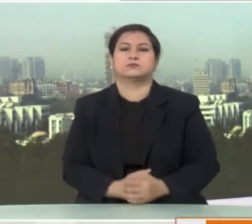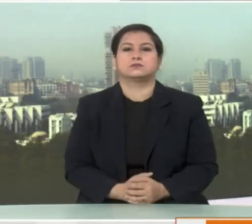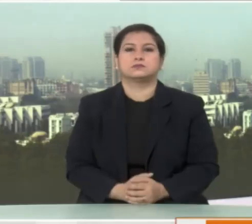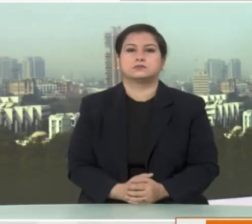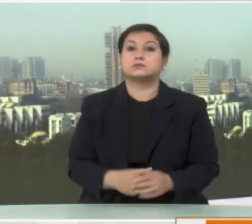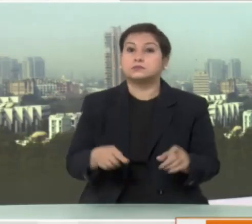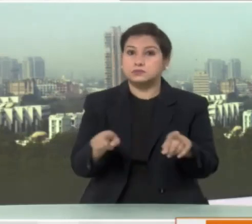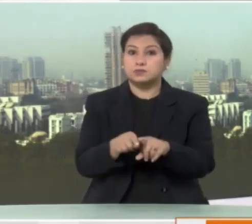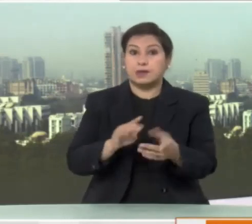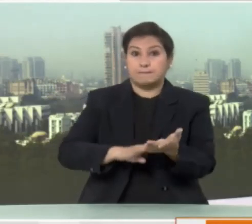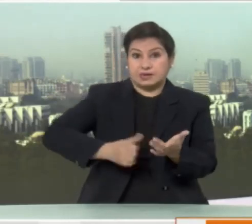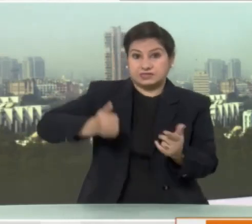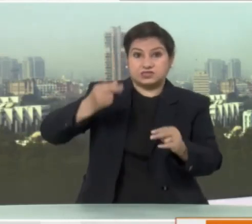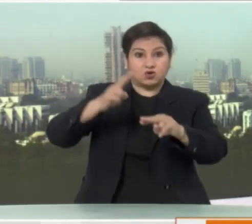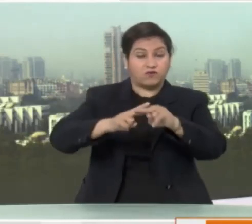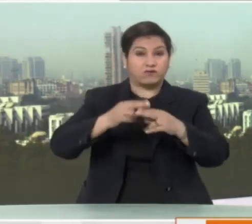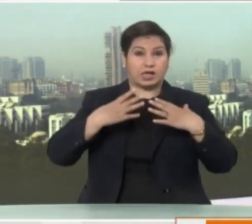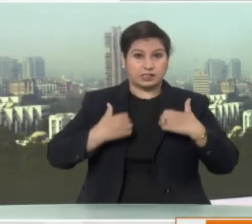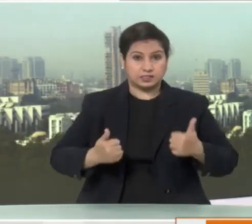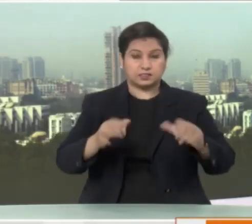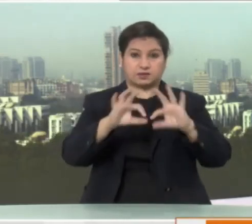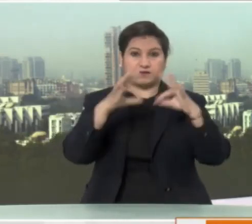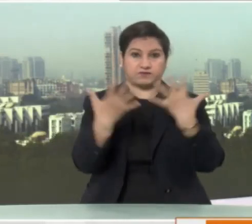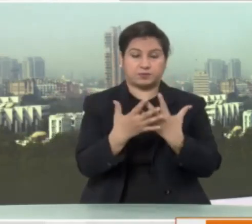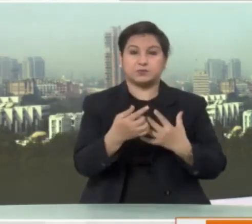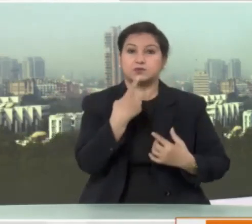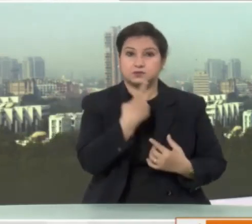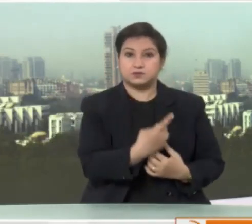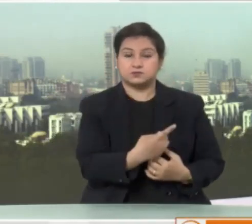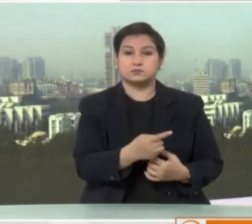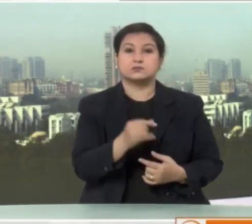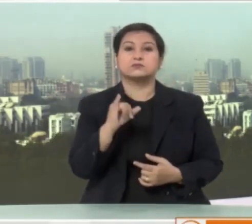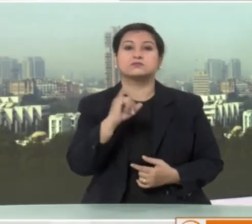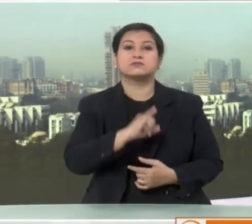Meanwhile, according to the Ministry of Health and Family Welfare,